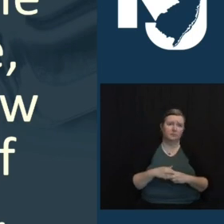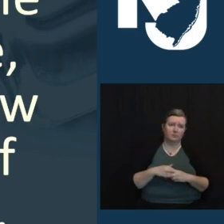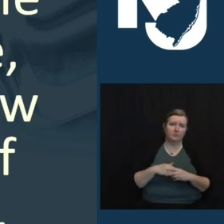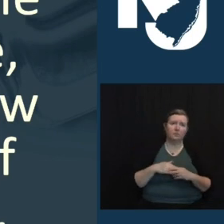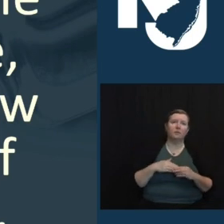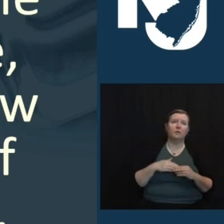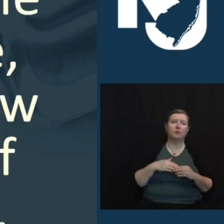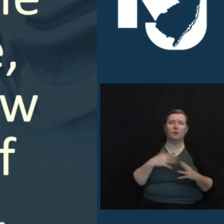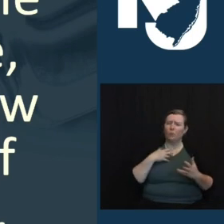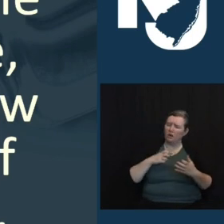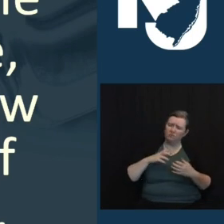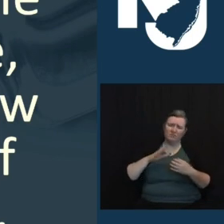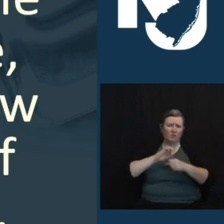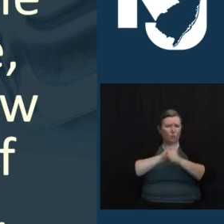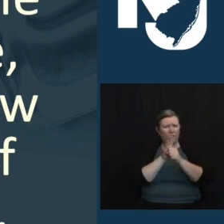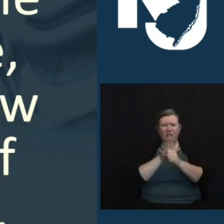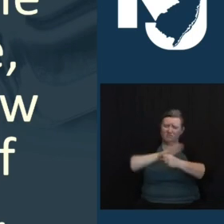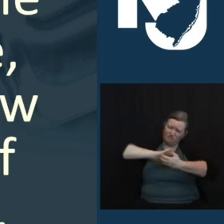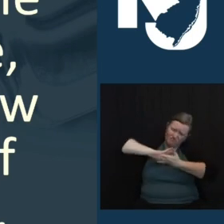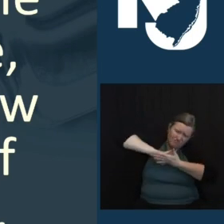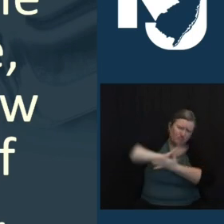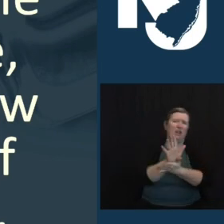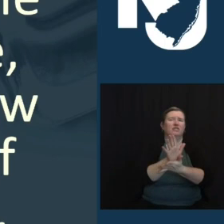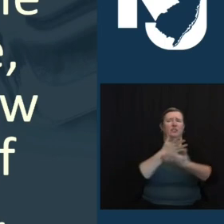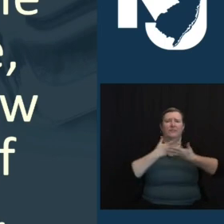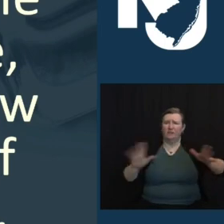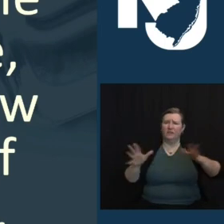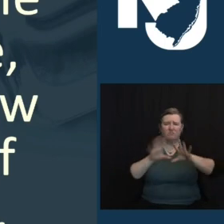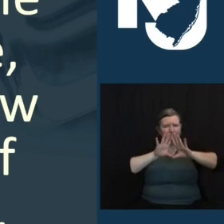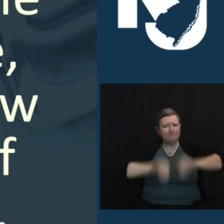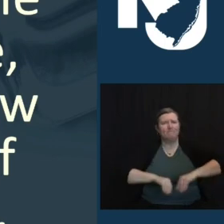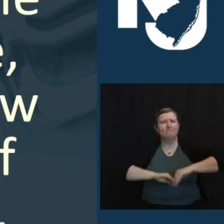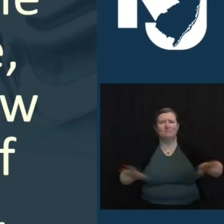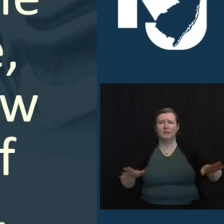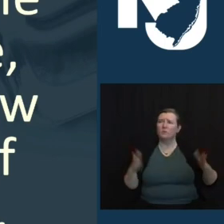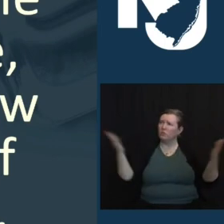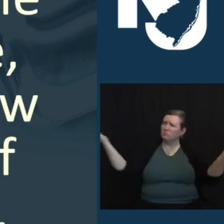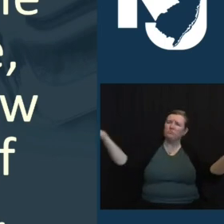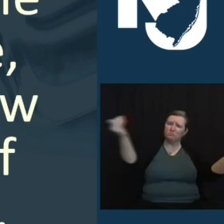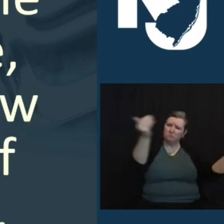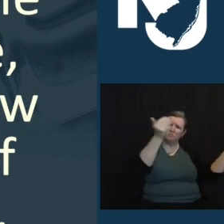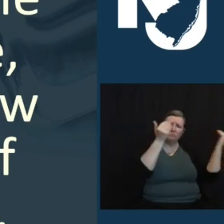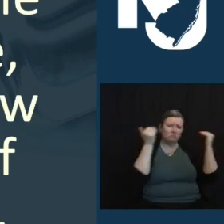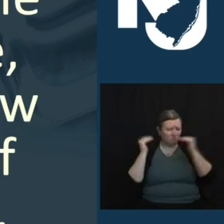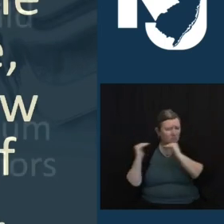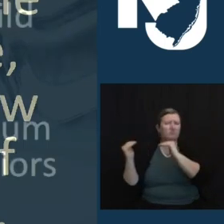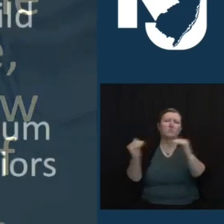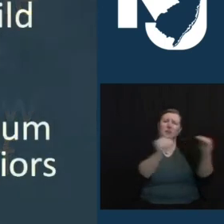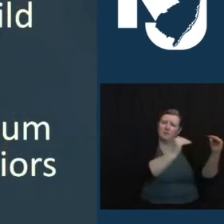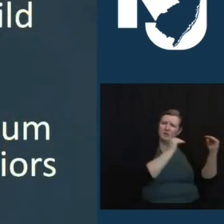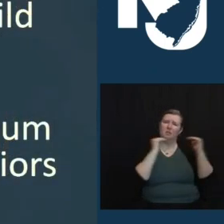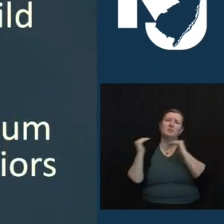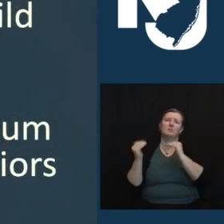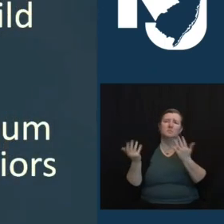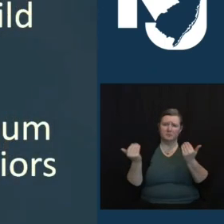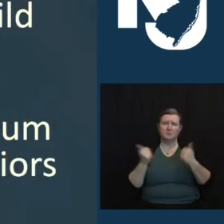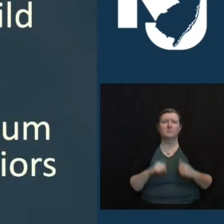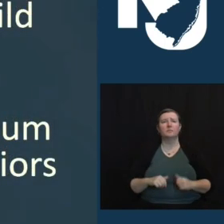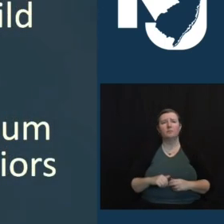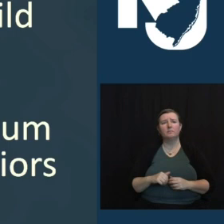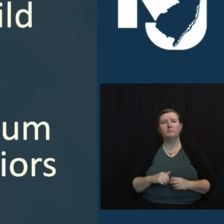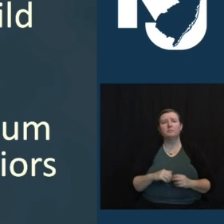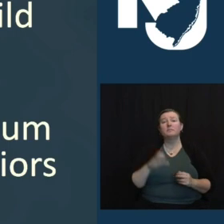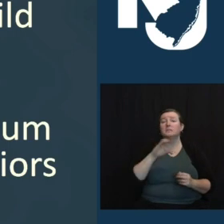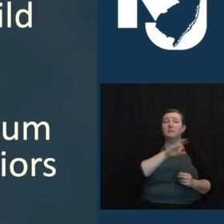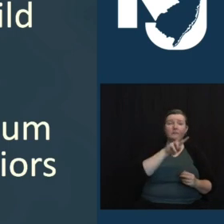ensuring both equitable access and equitable distribution, and we are fully committed to this. Additionally, CVS, Walgreens, and